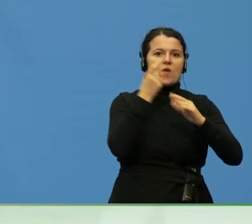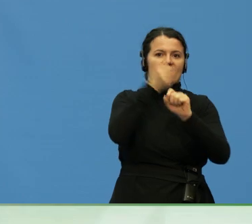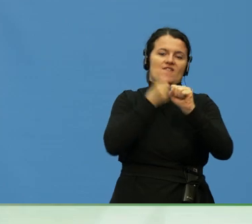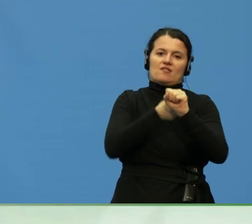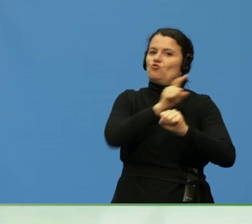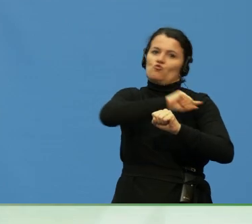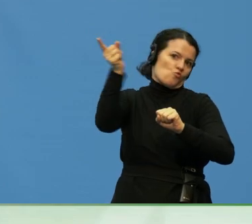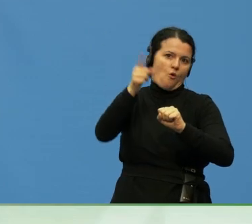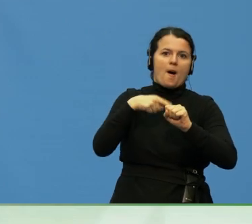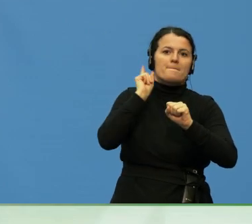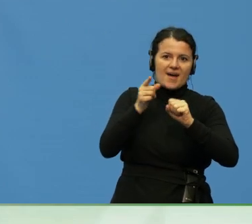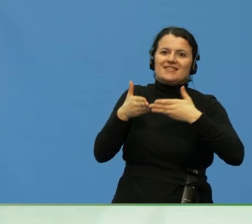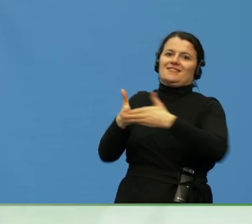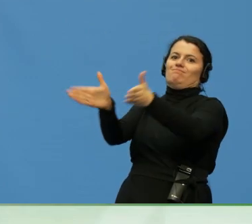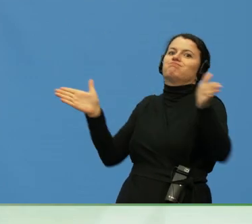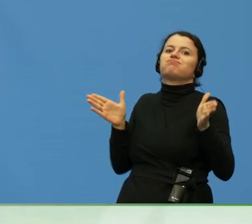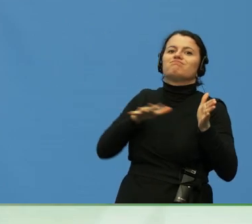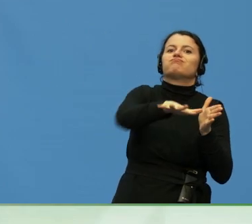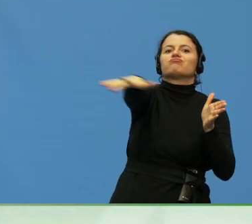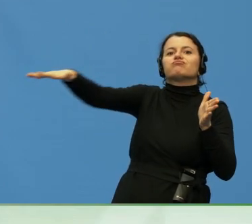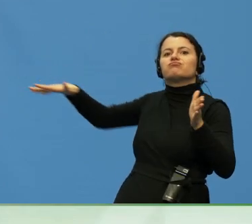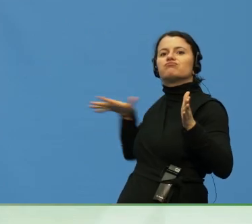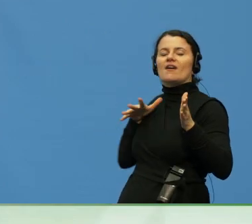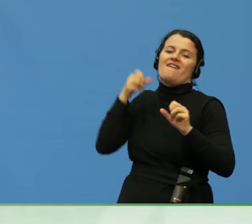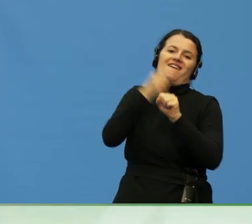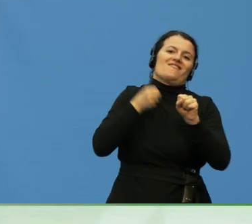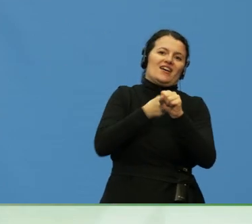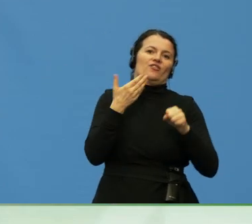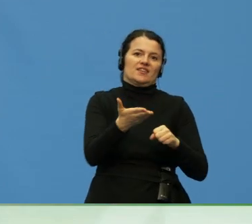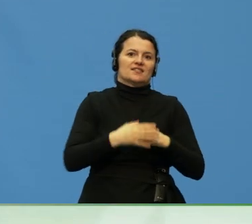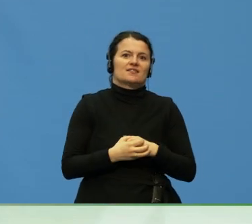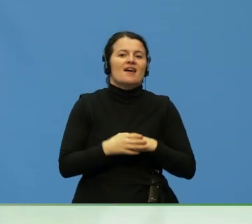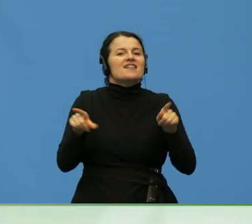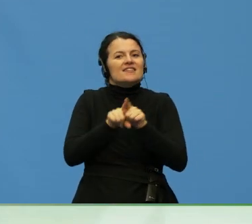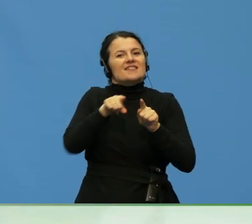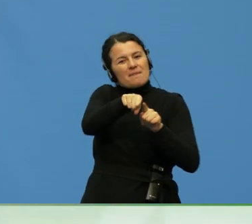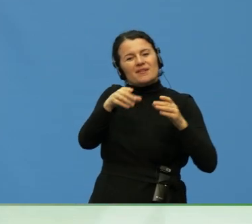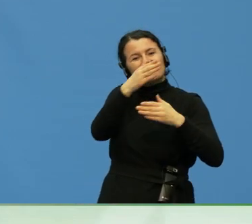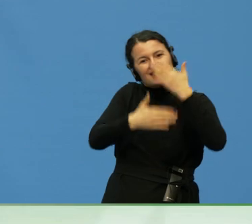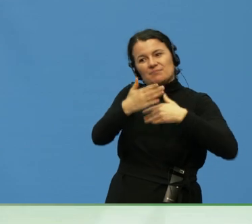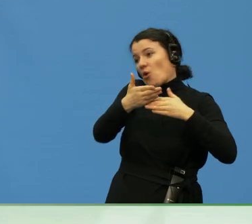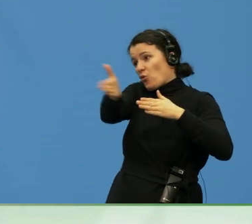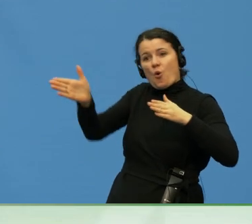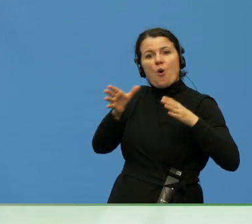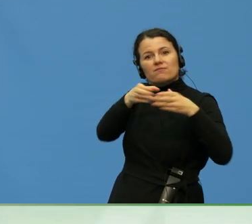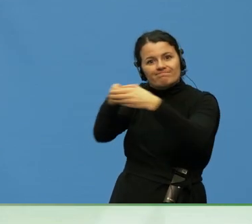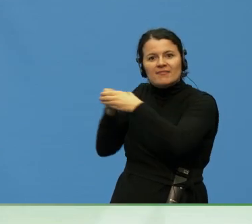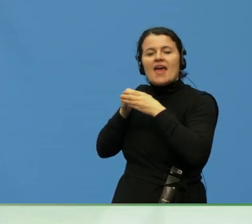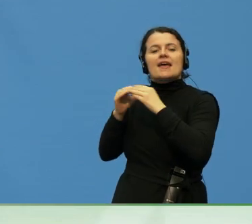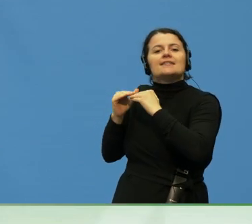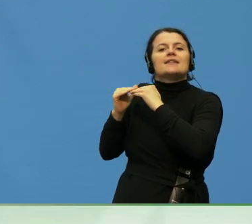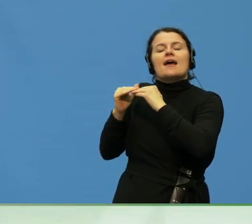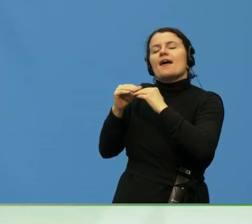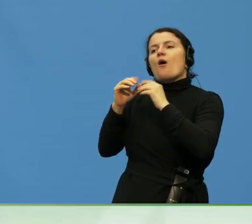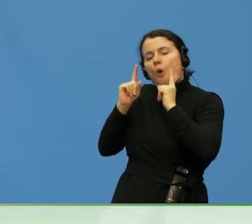Carla's been saying, get some consistency in the messages. What's the standard? What's the adjustment? Because if you do go down the standards